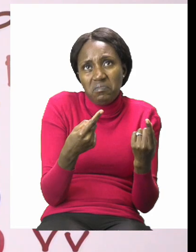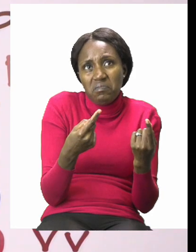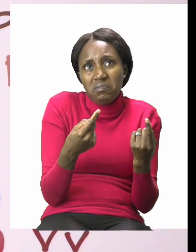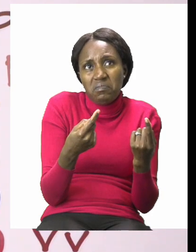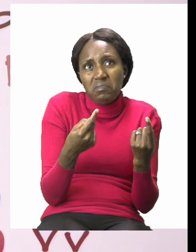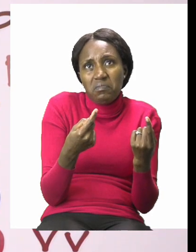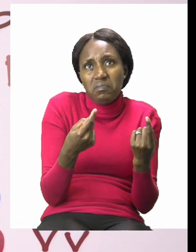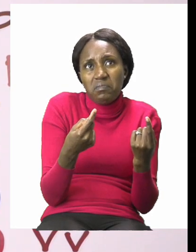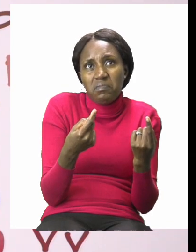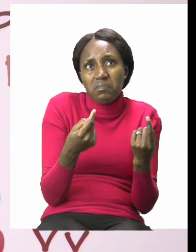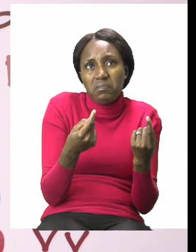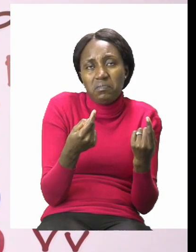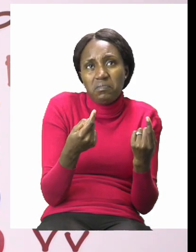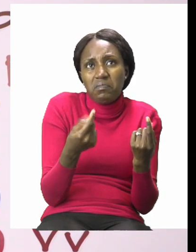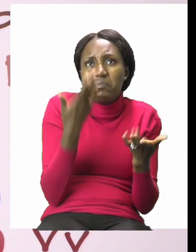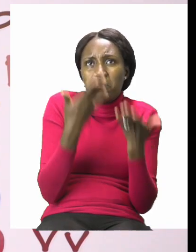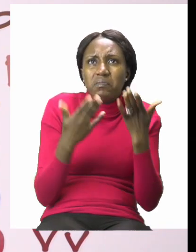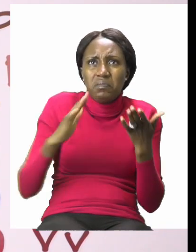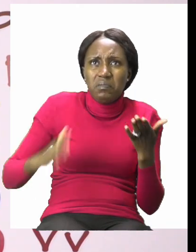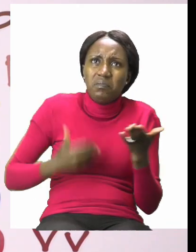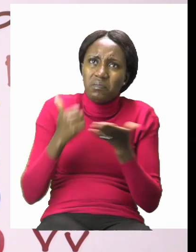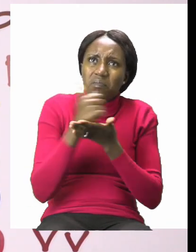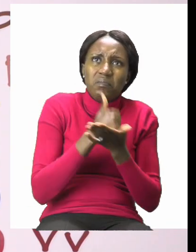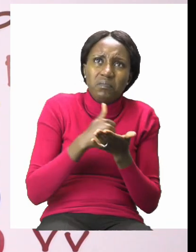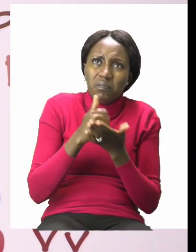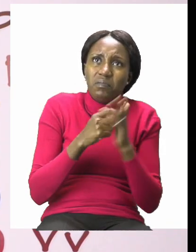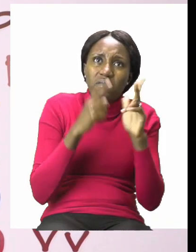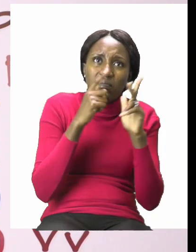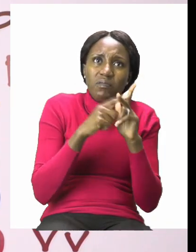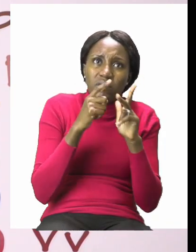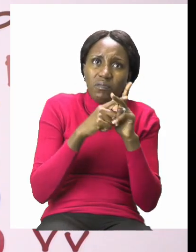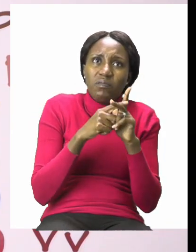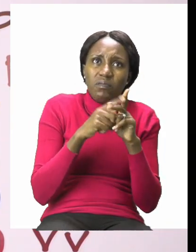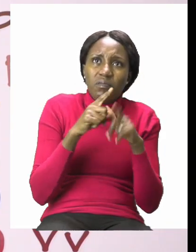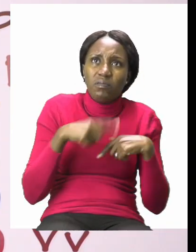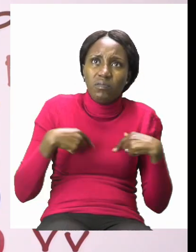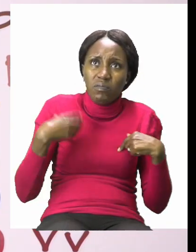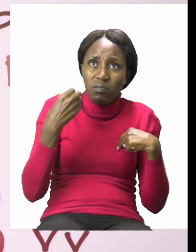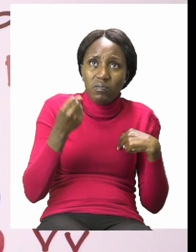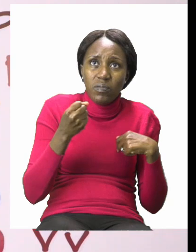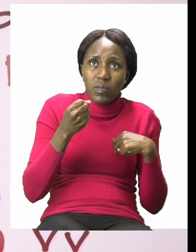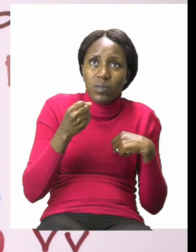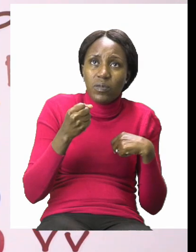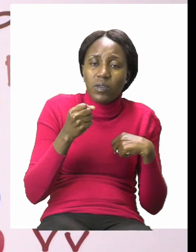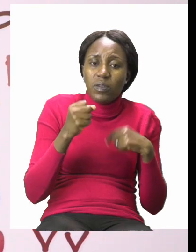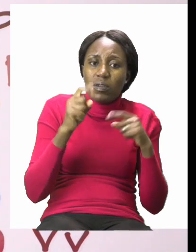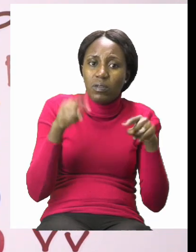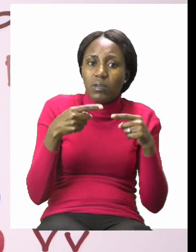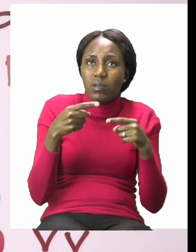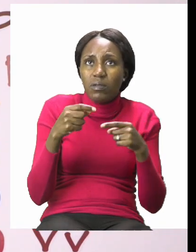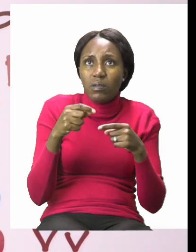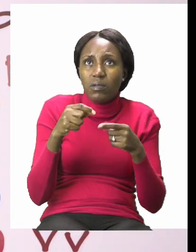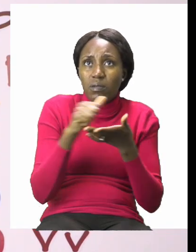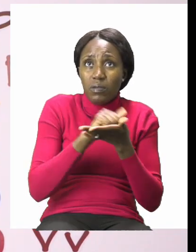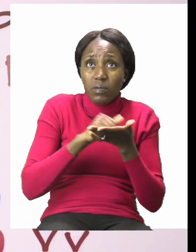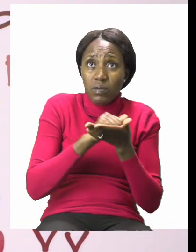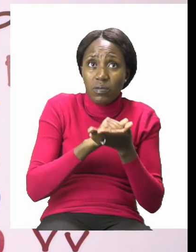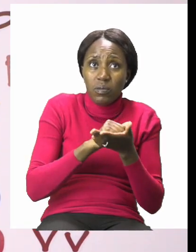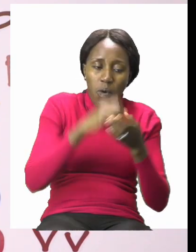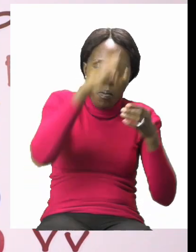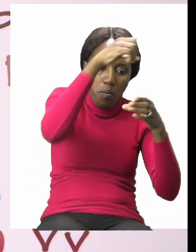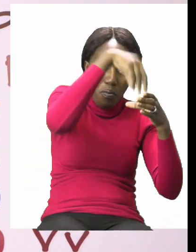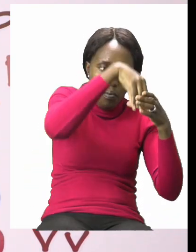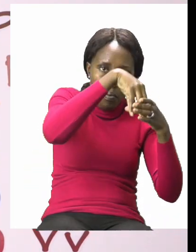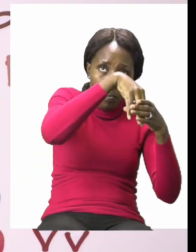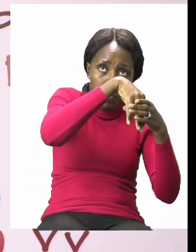if we want to clean the windows, we need the liquid that can clean the windows. So, we take it